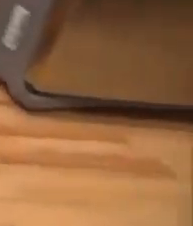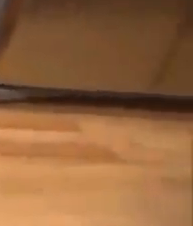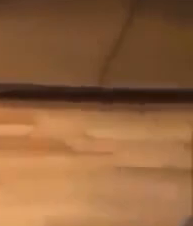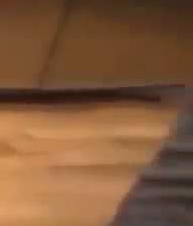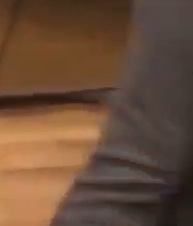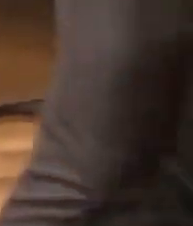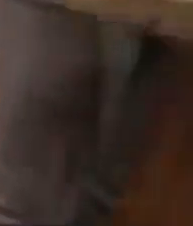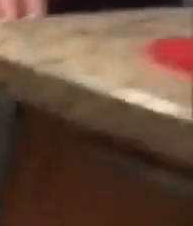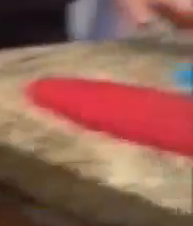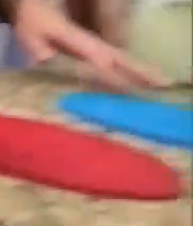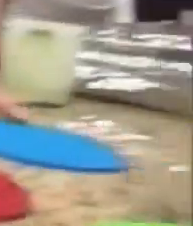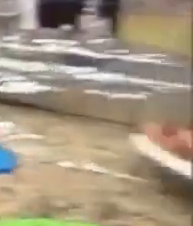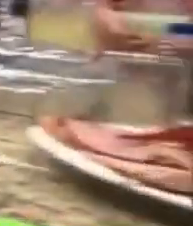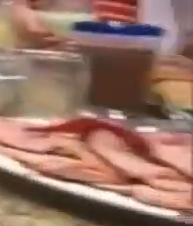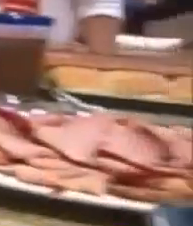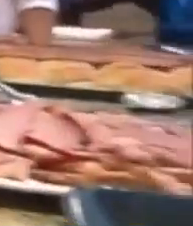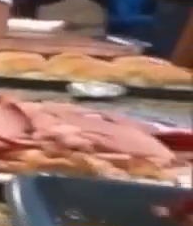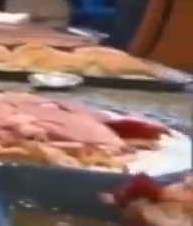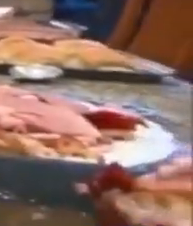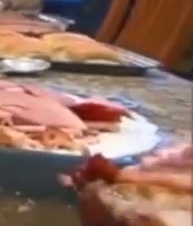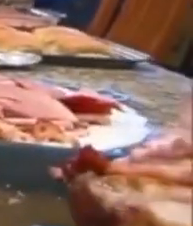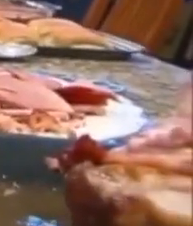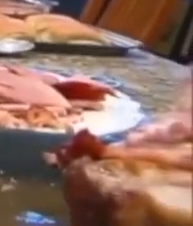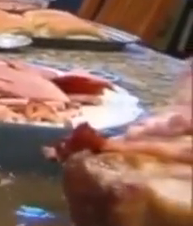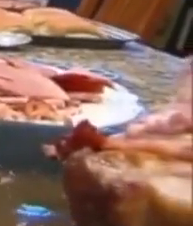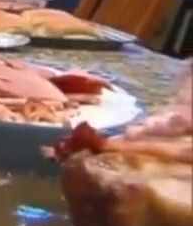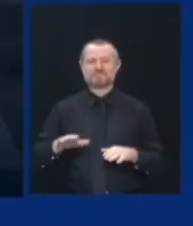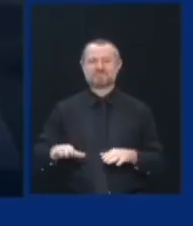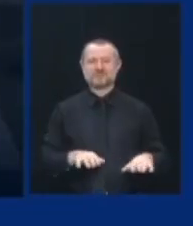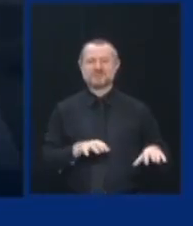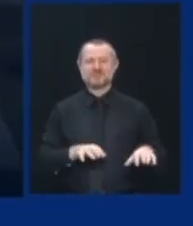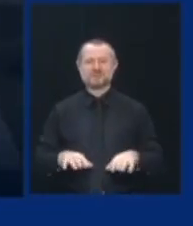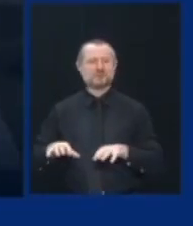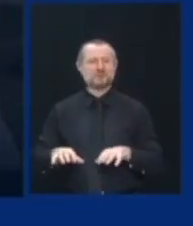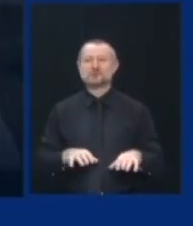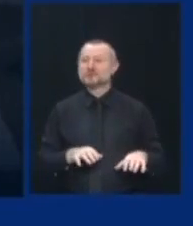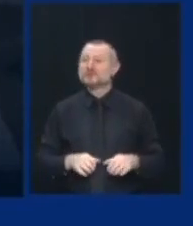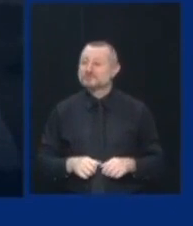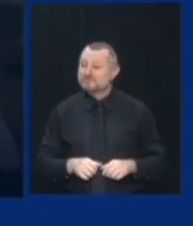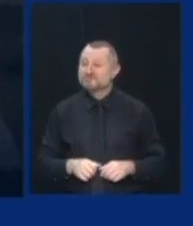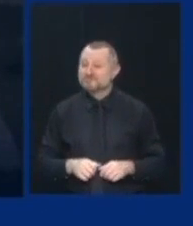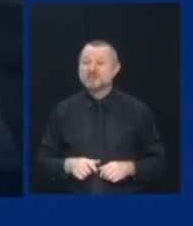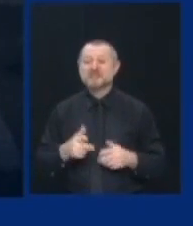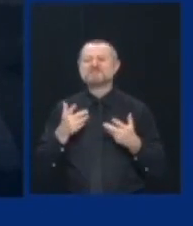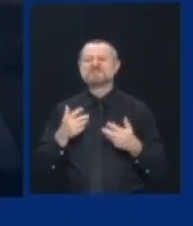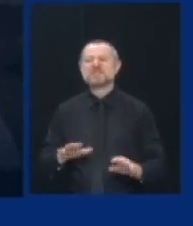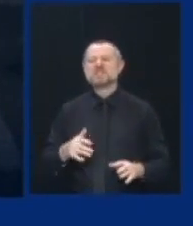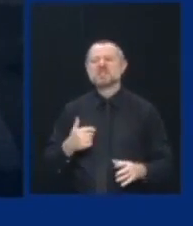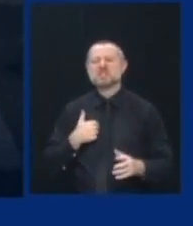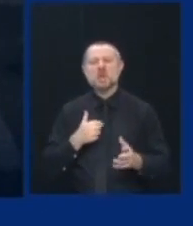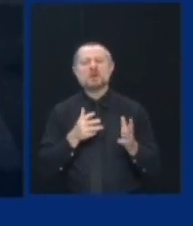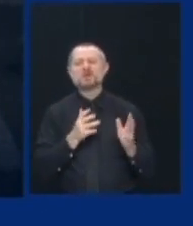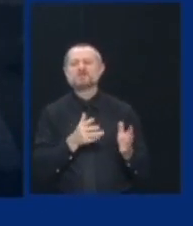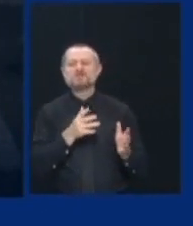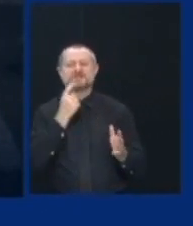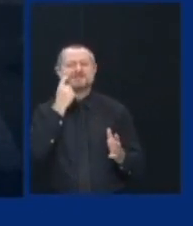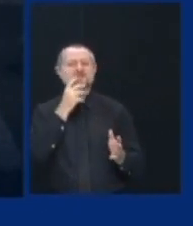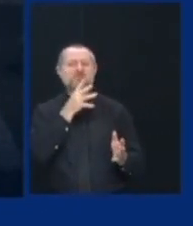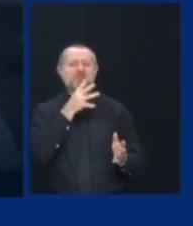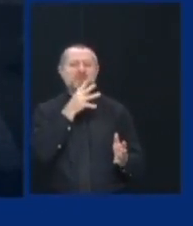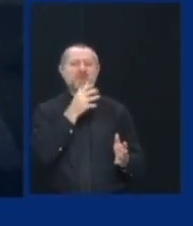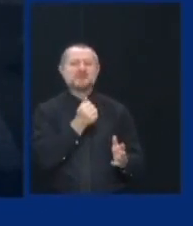not COVID. That's Governor Andrew Cuomo's Thanksgiving message. I have a conversation with my mother. Several conversations about